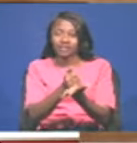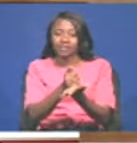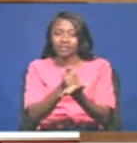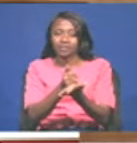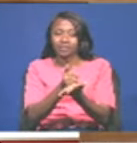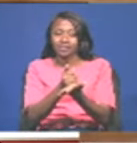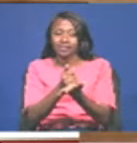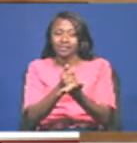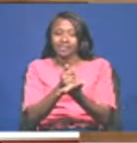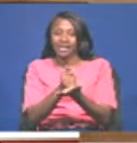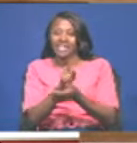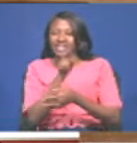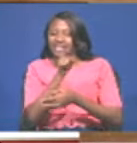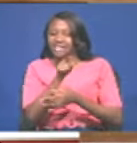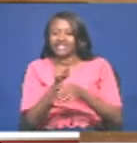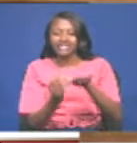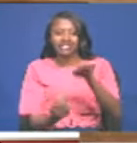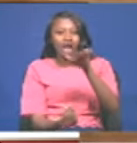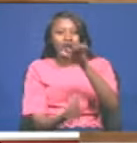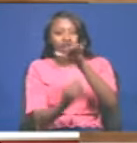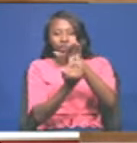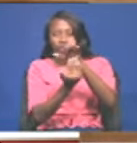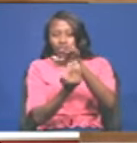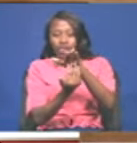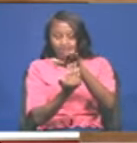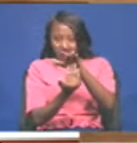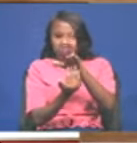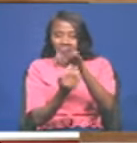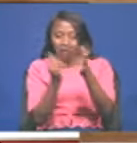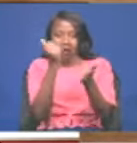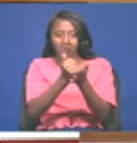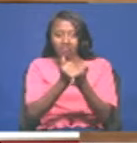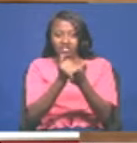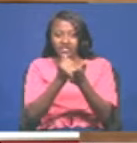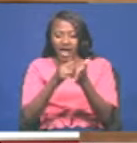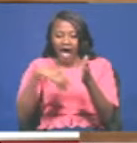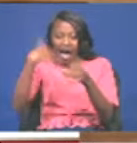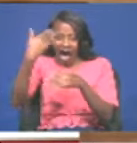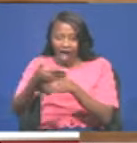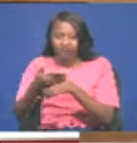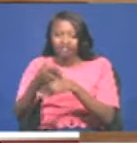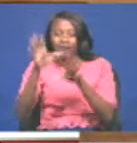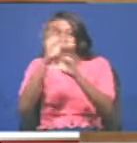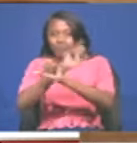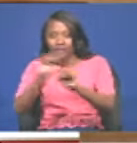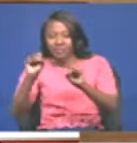is probably the most senior office after the office of the President and Deputy President.